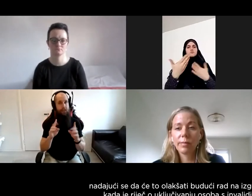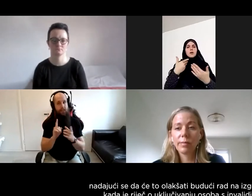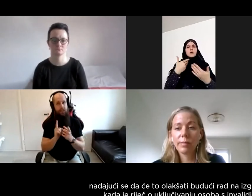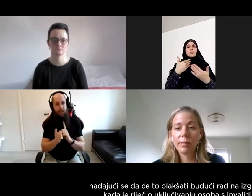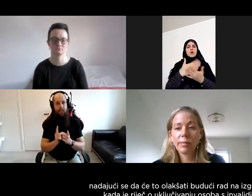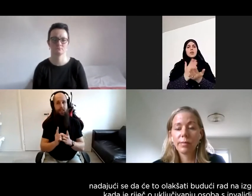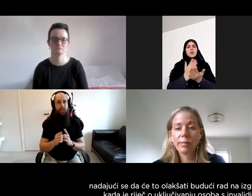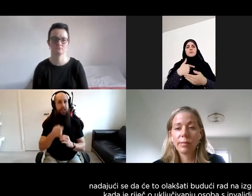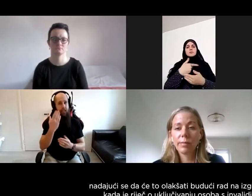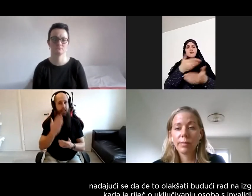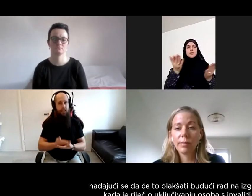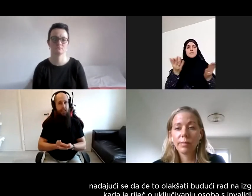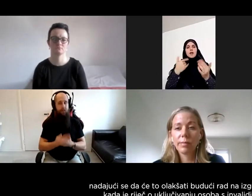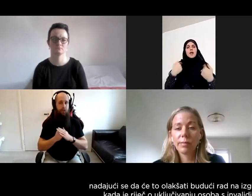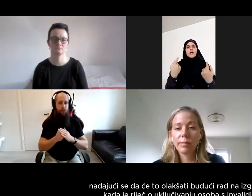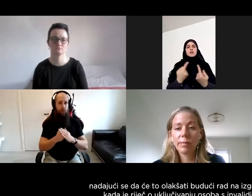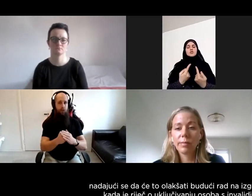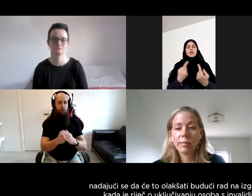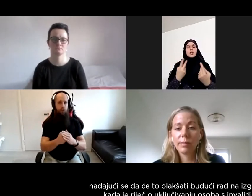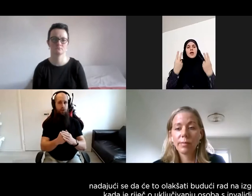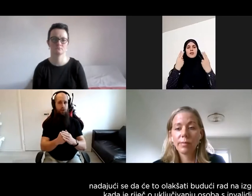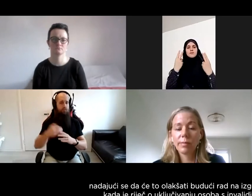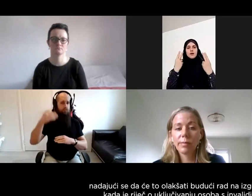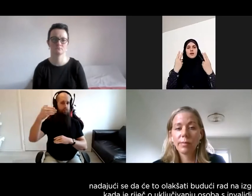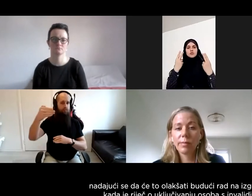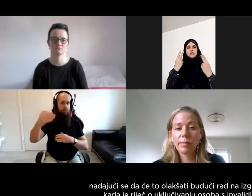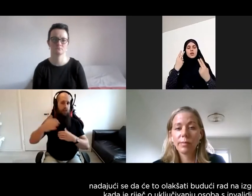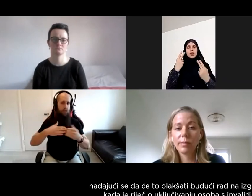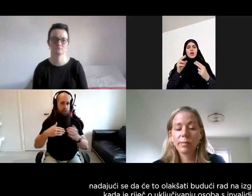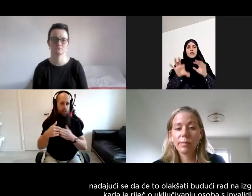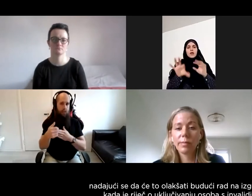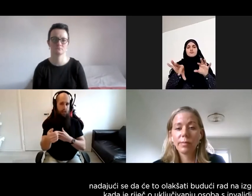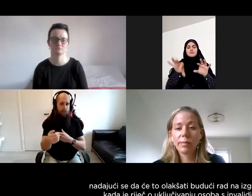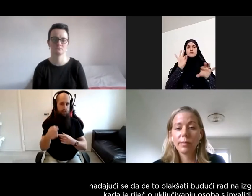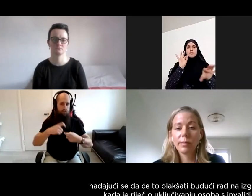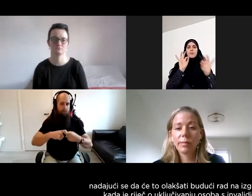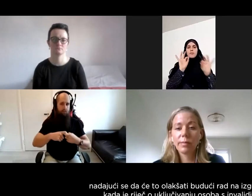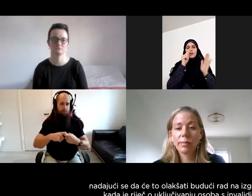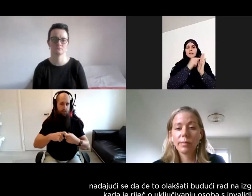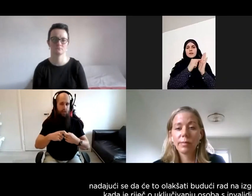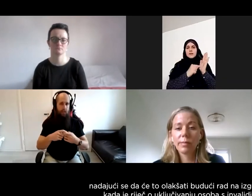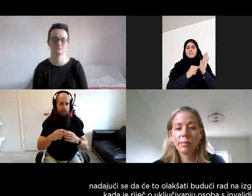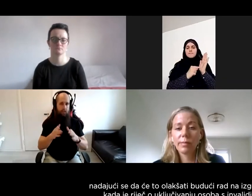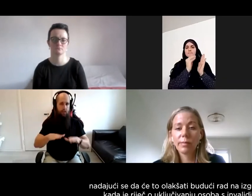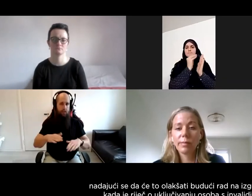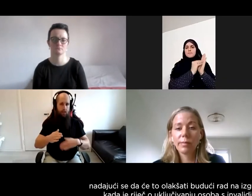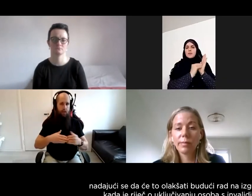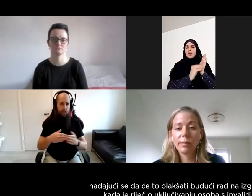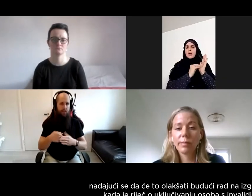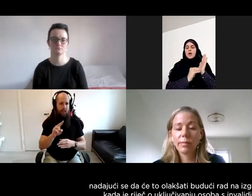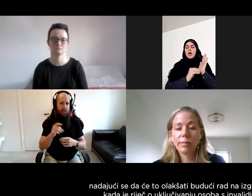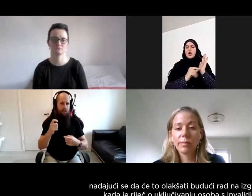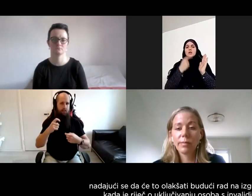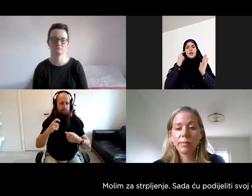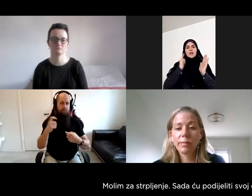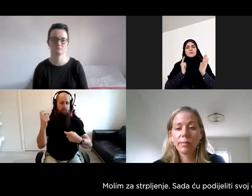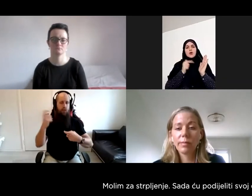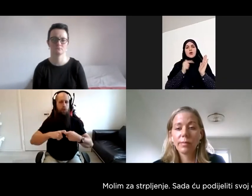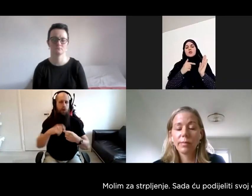help in future work of peace building when it comes to inclusion of persons with disabilities.